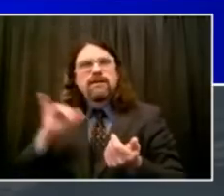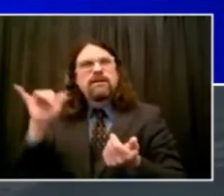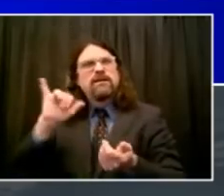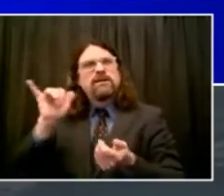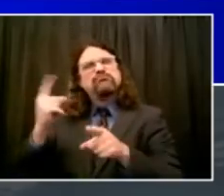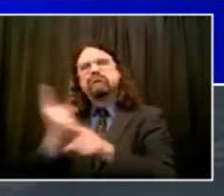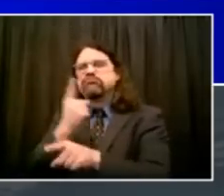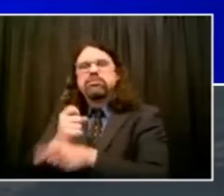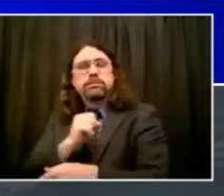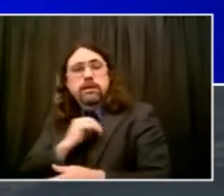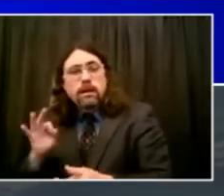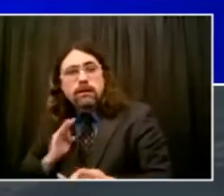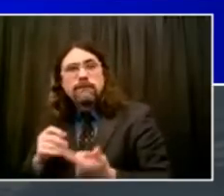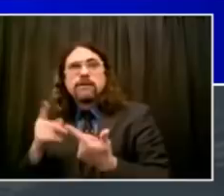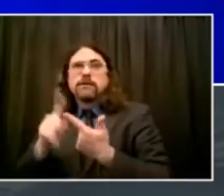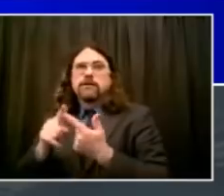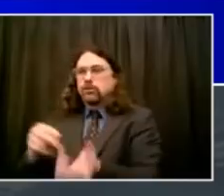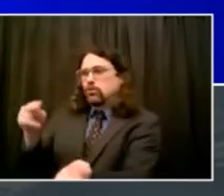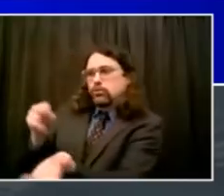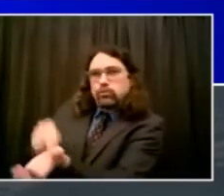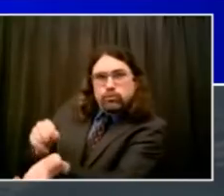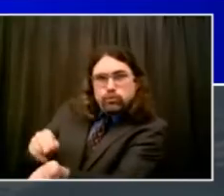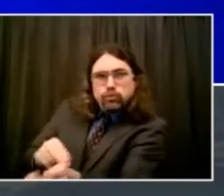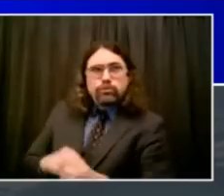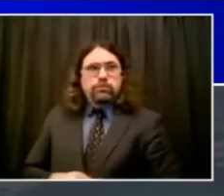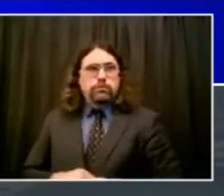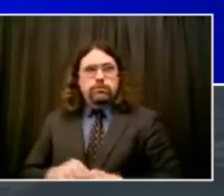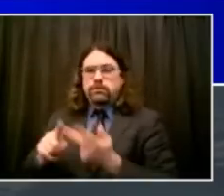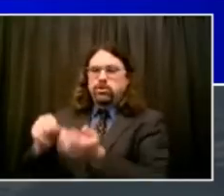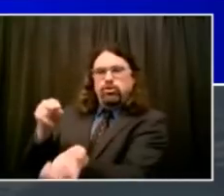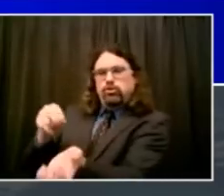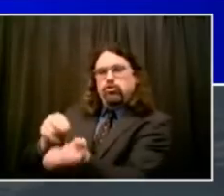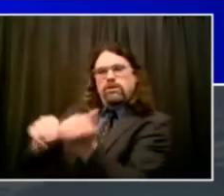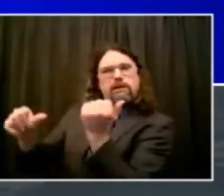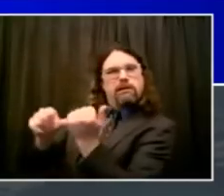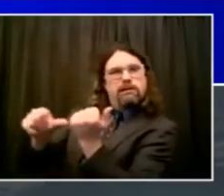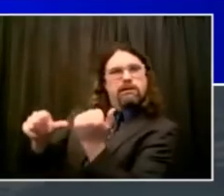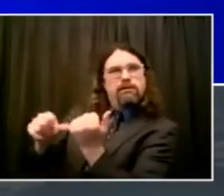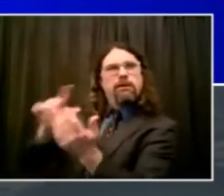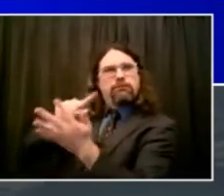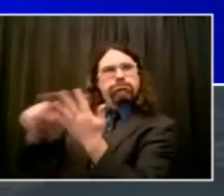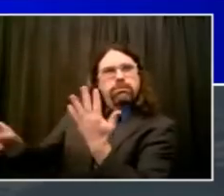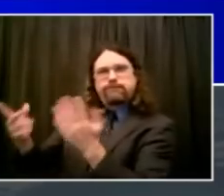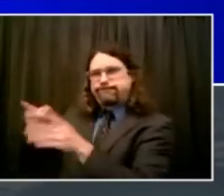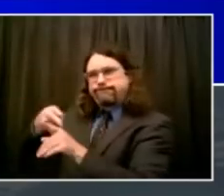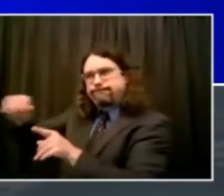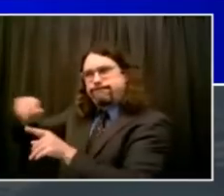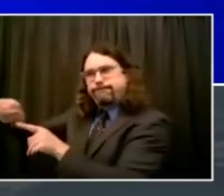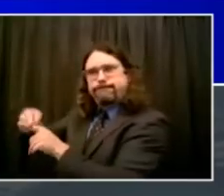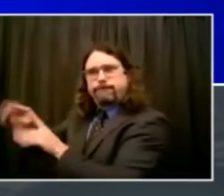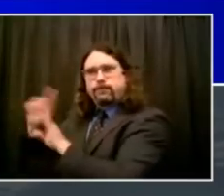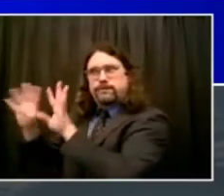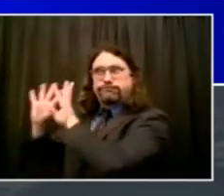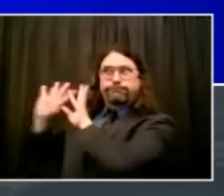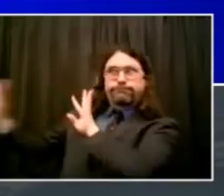next week, every outstanding staffing request from every nursing home in New York City will be fulfilled by the city of New York.